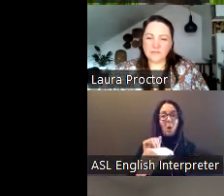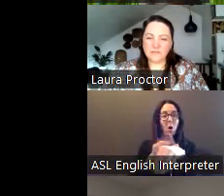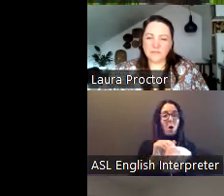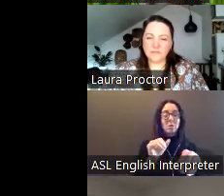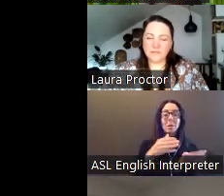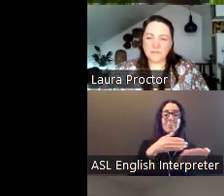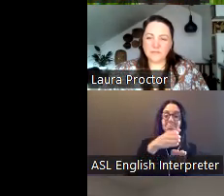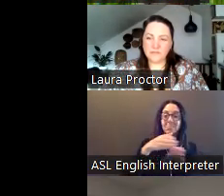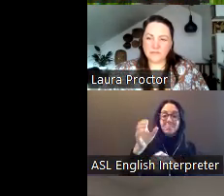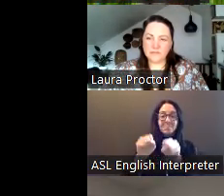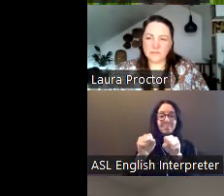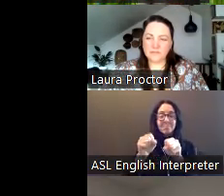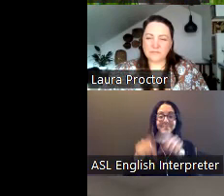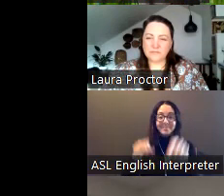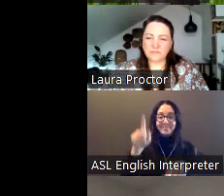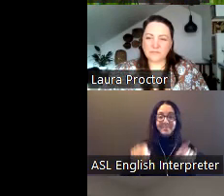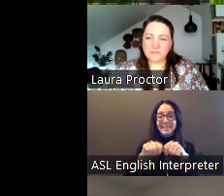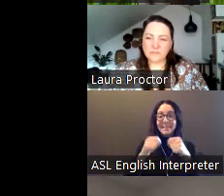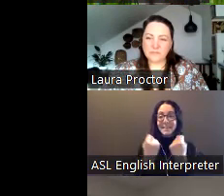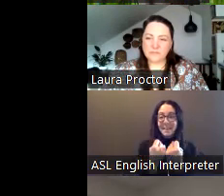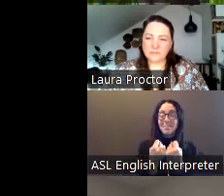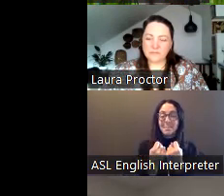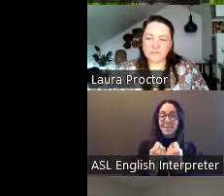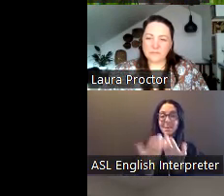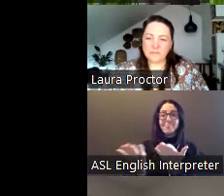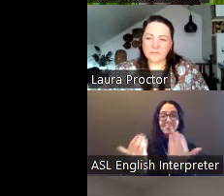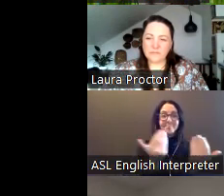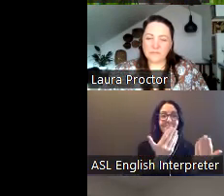multidisciplinary, multi-team